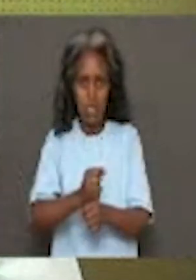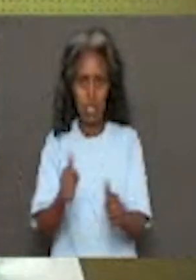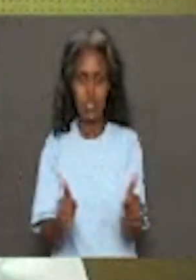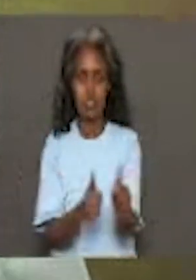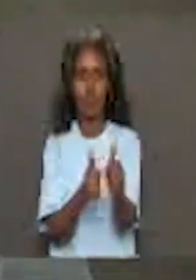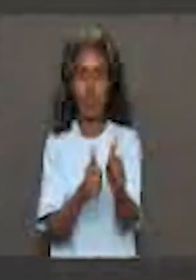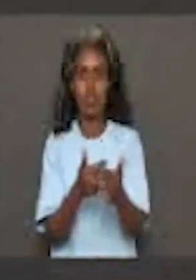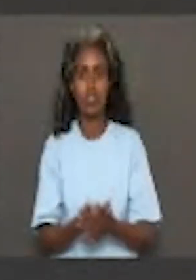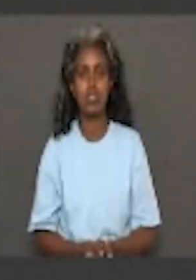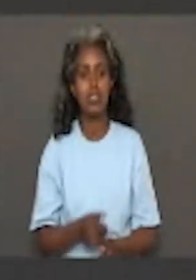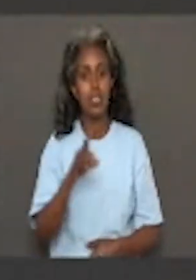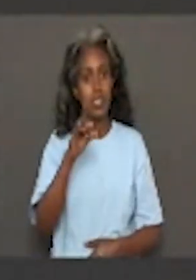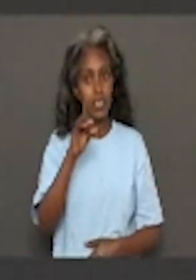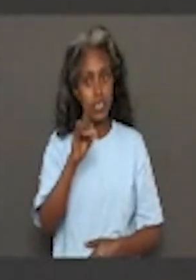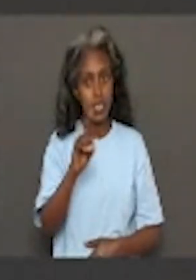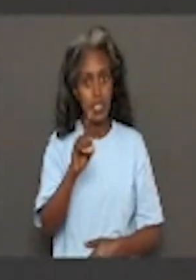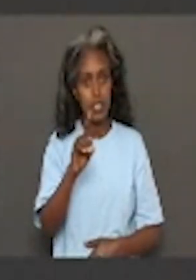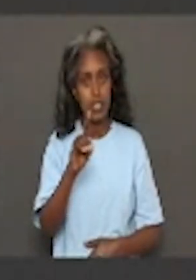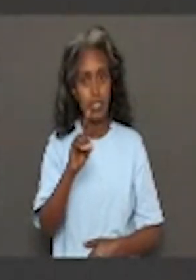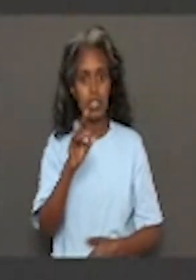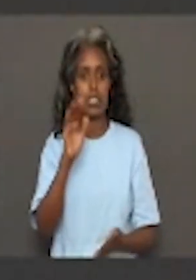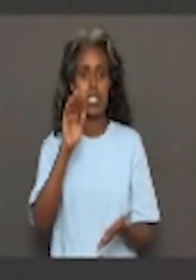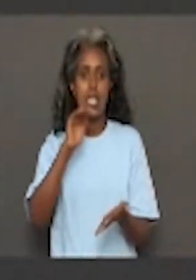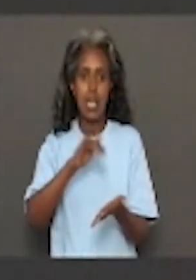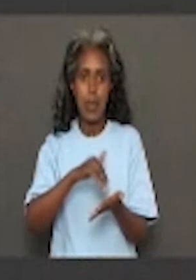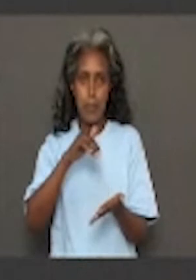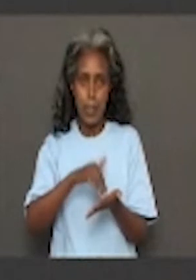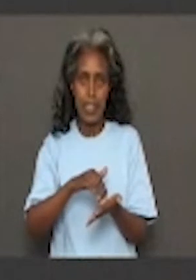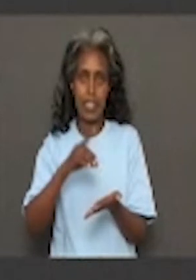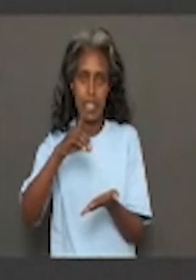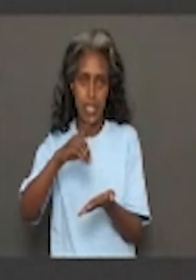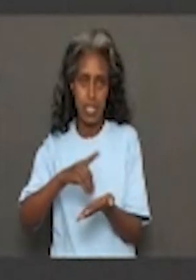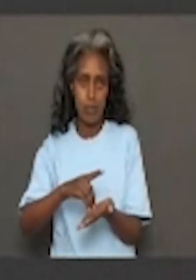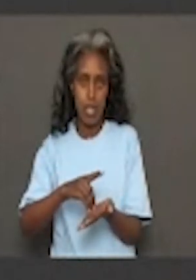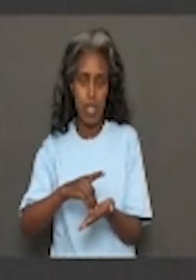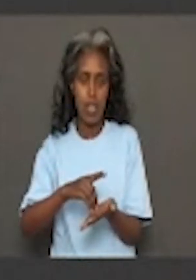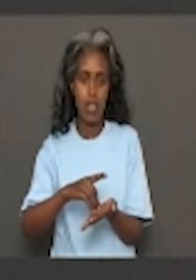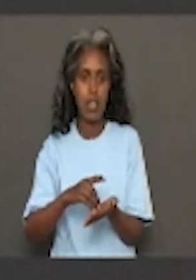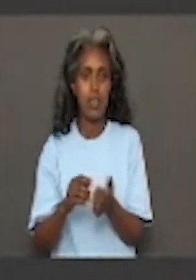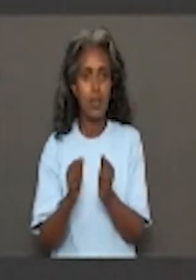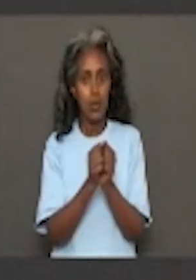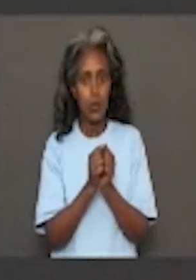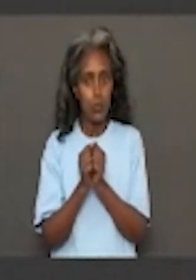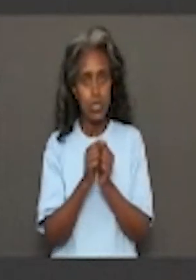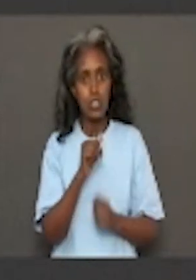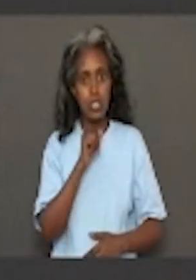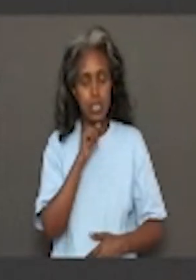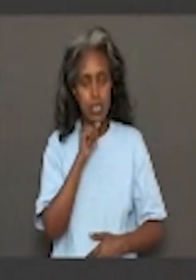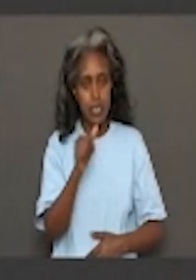follows. If D is a repeating decimal